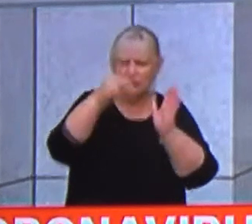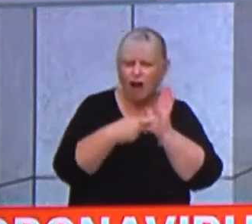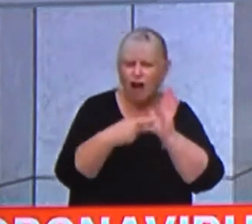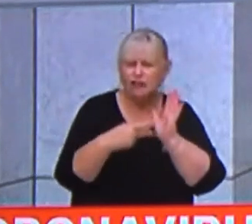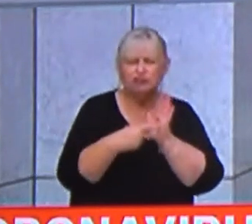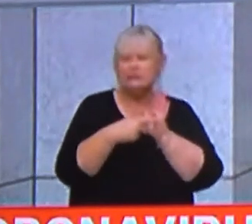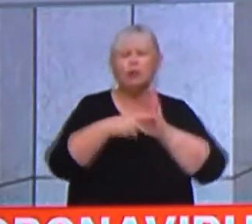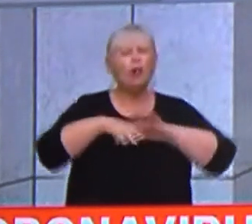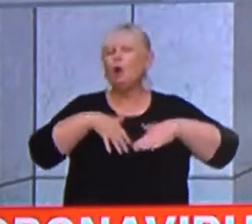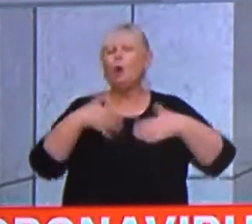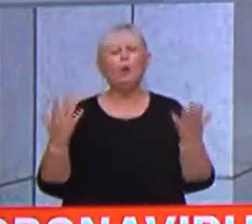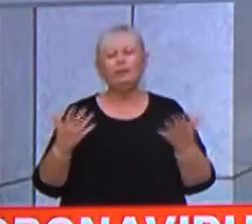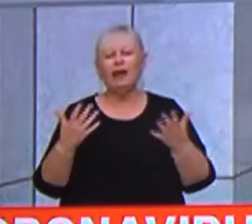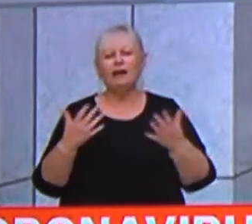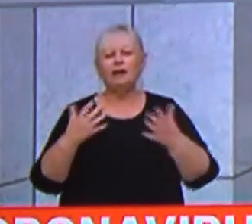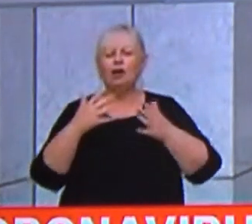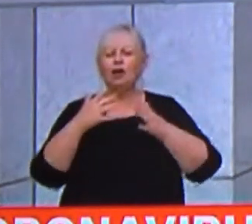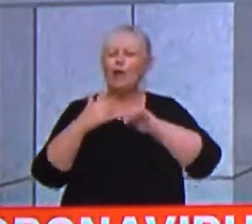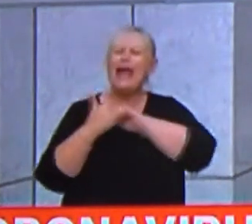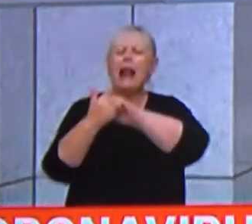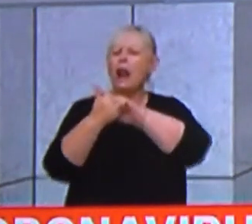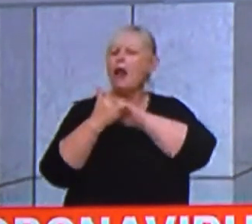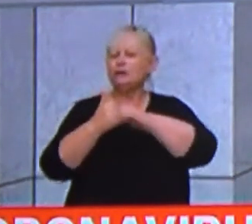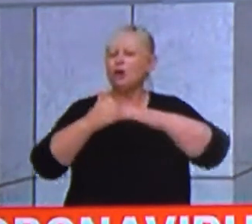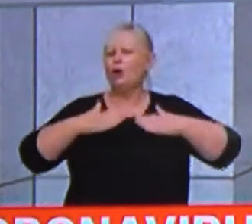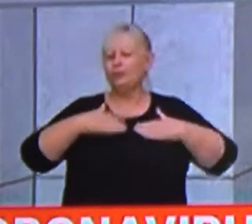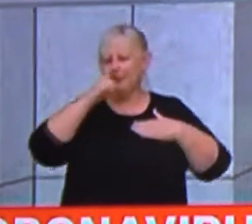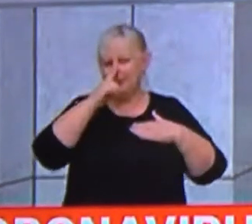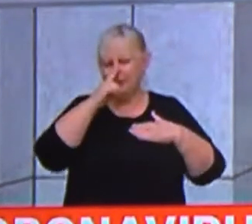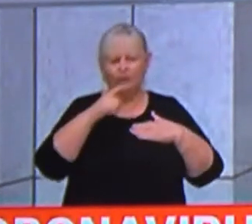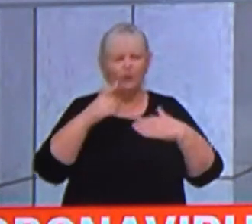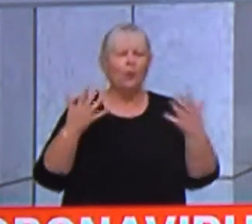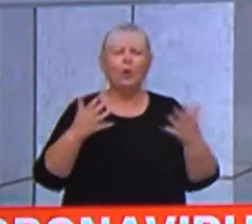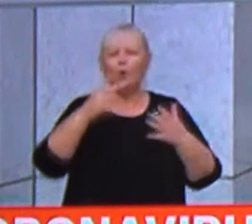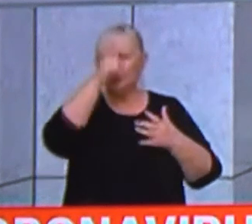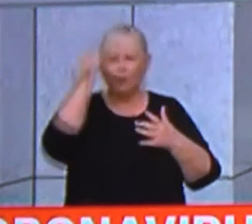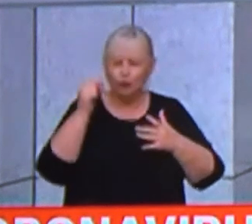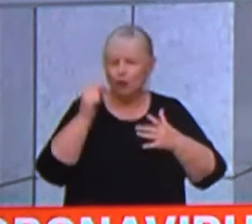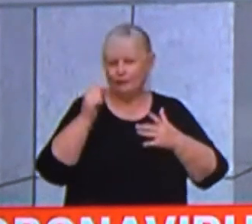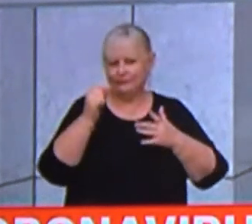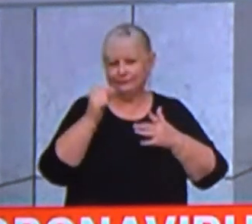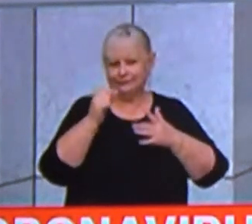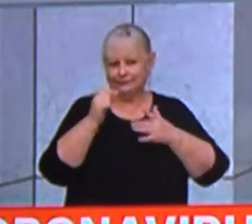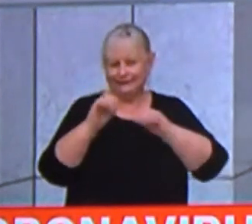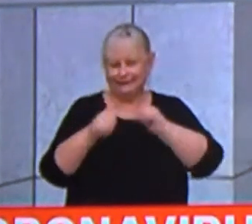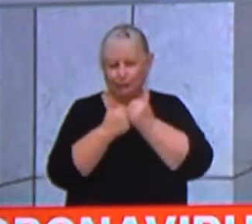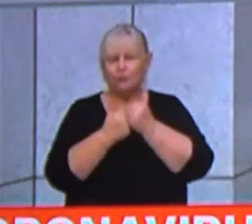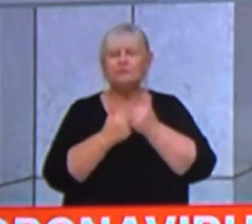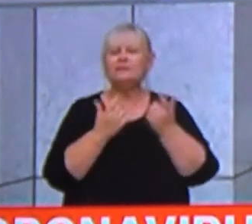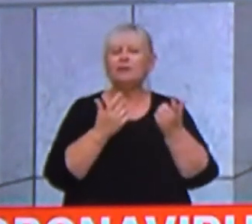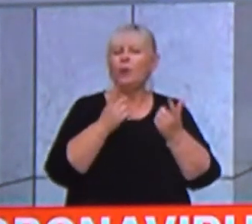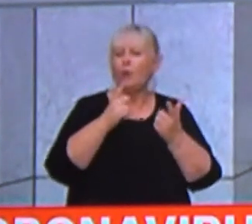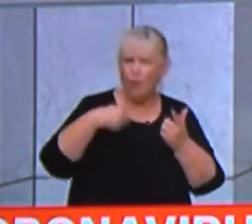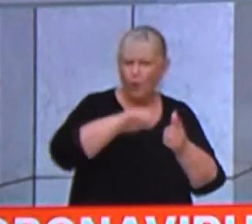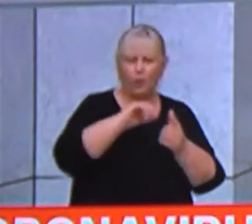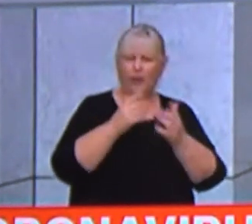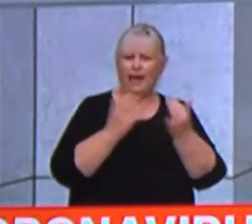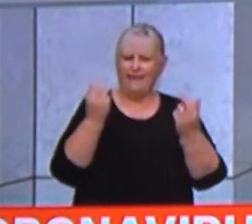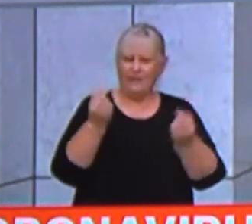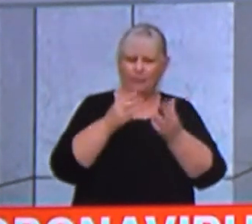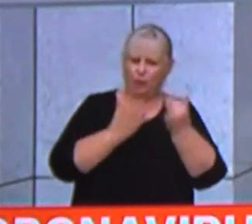more than 98% negative rate. What that really means is that with the 3,809 cases reported to us,